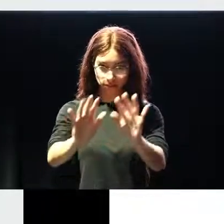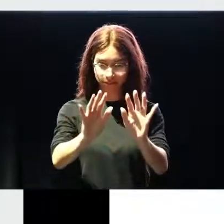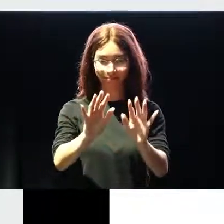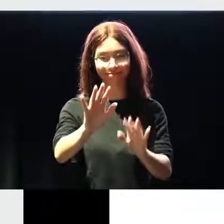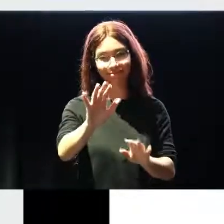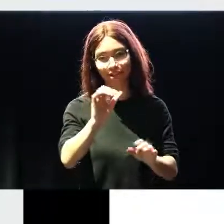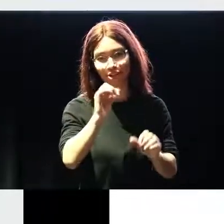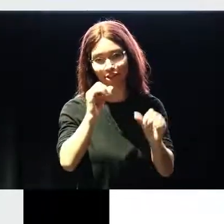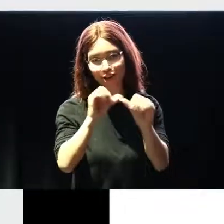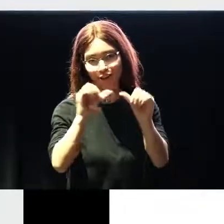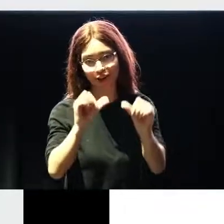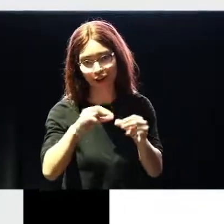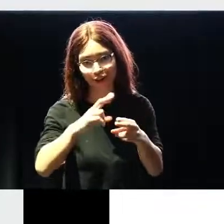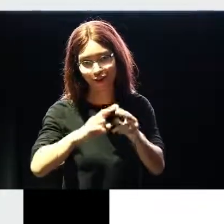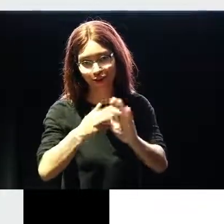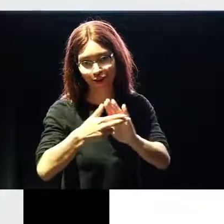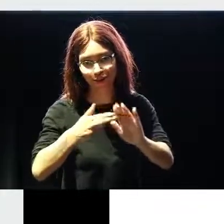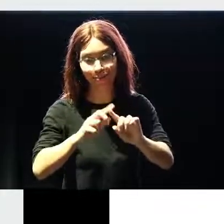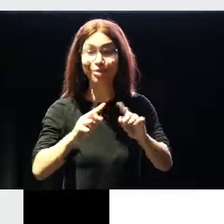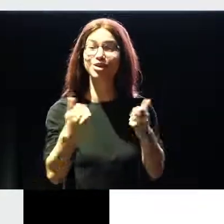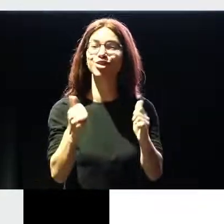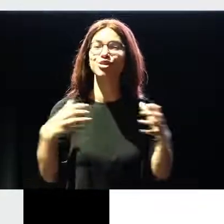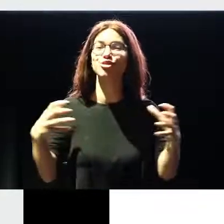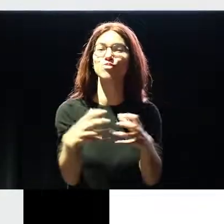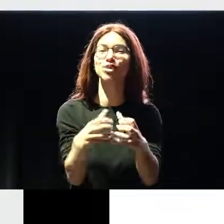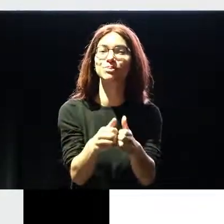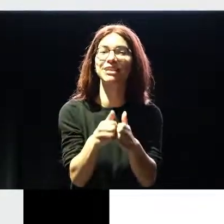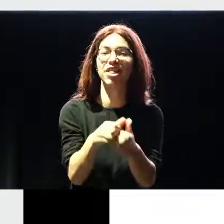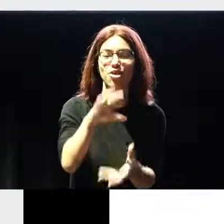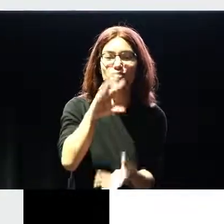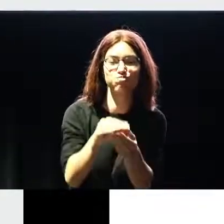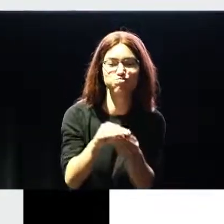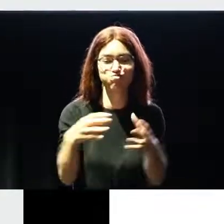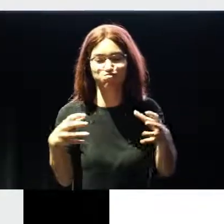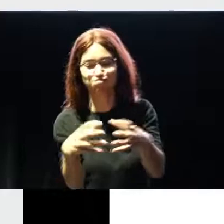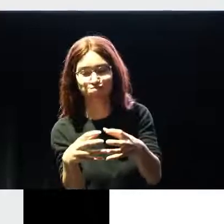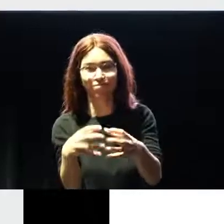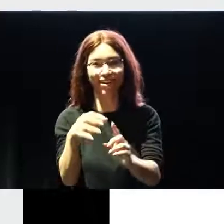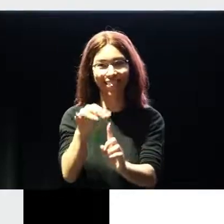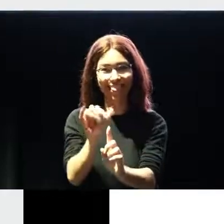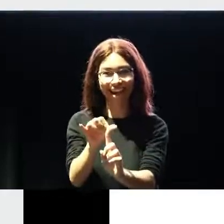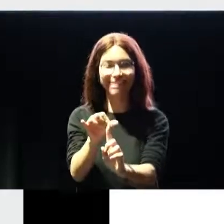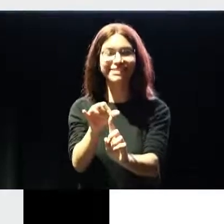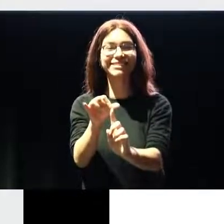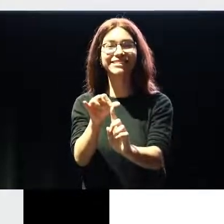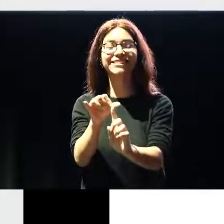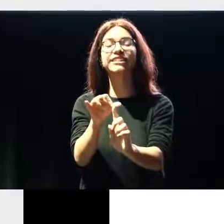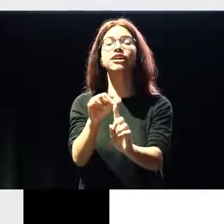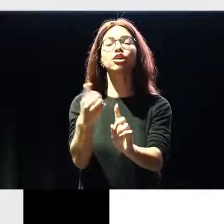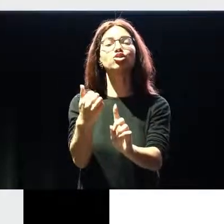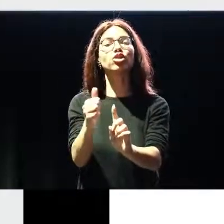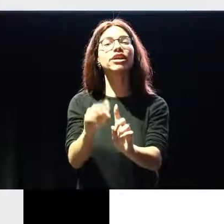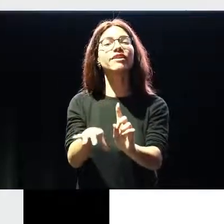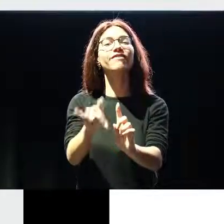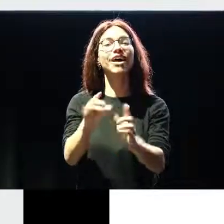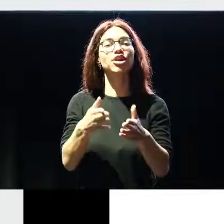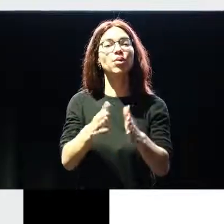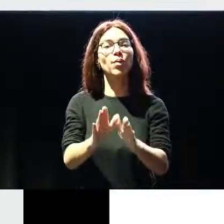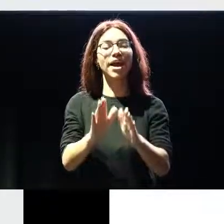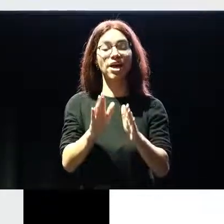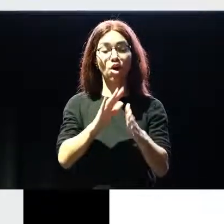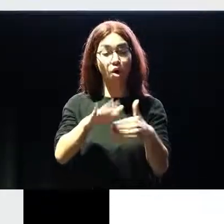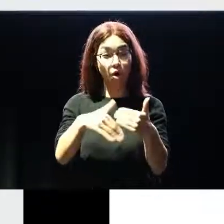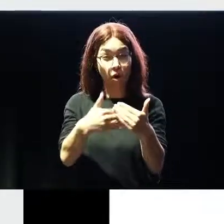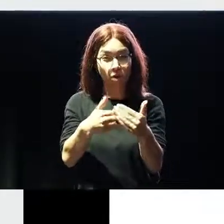not an architectural term, but to start to smush them together and try to find a way to put those